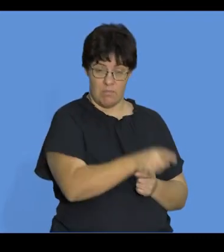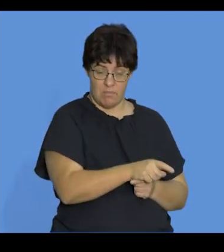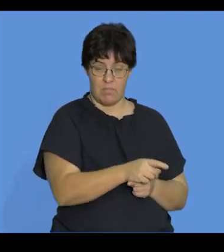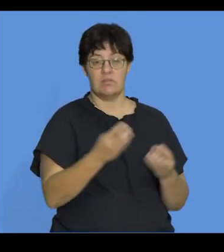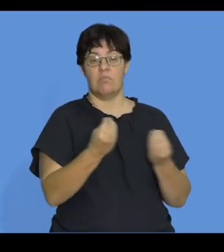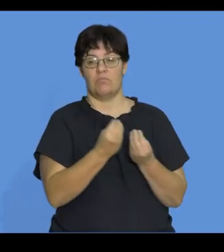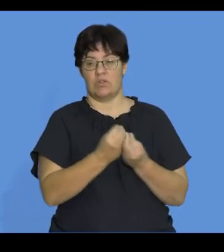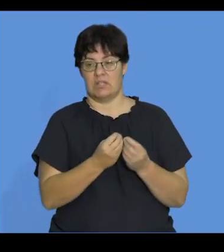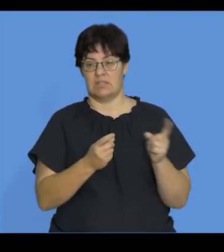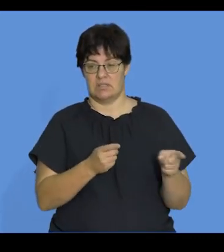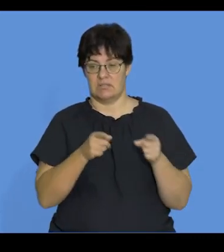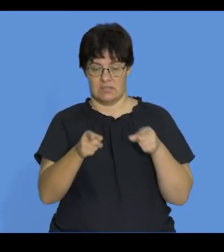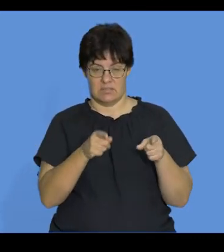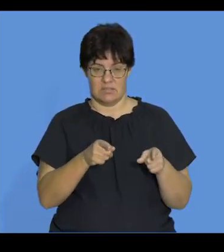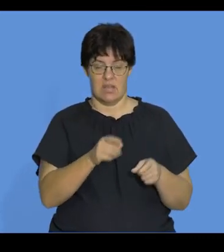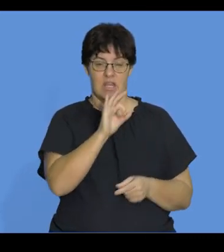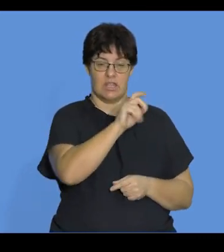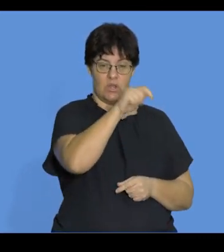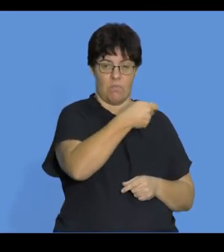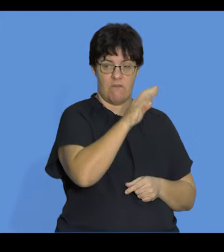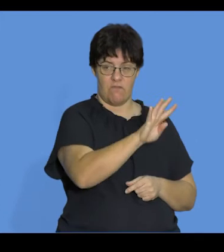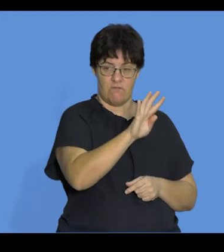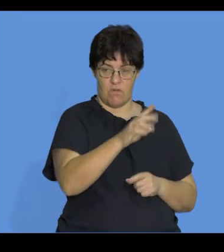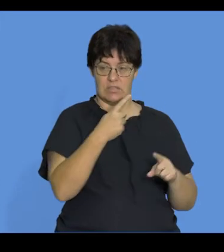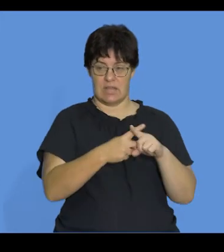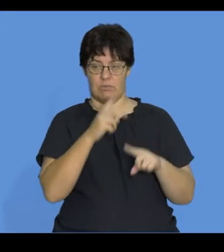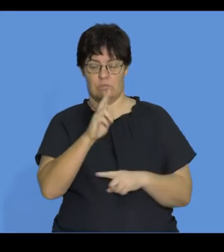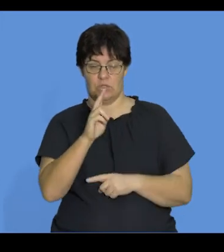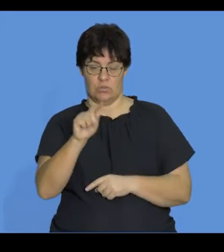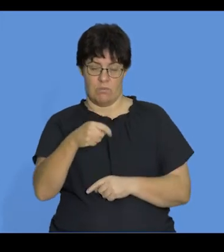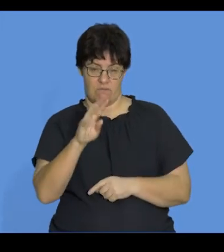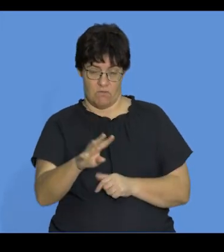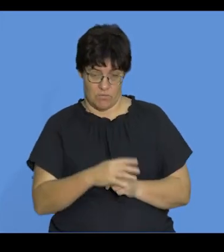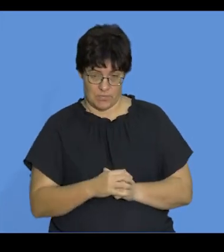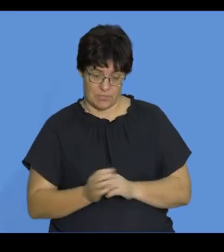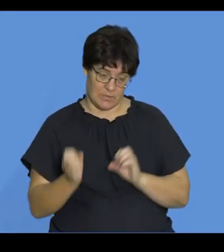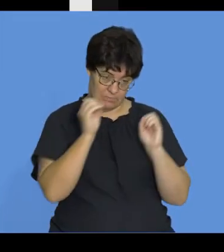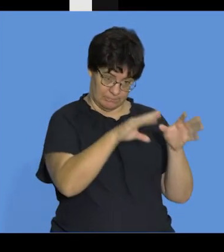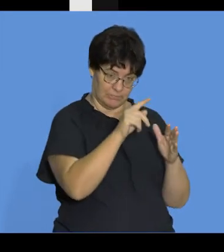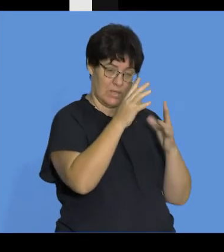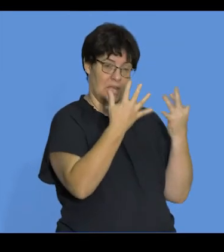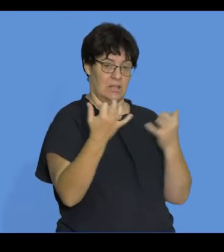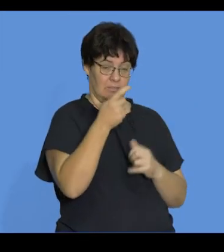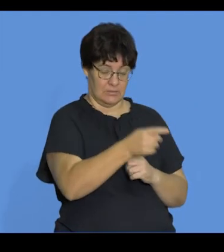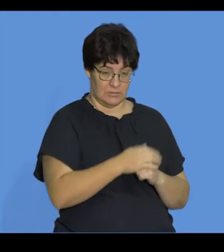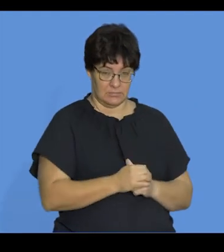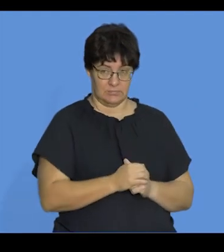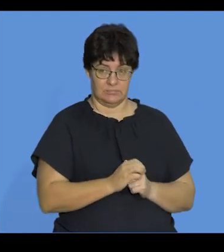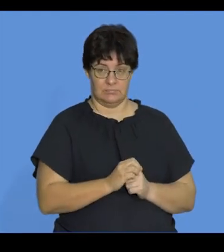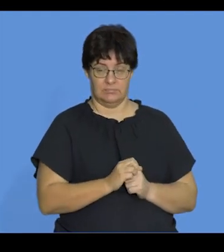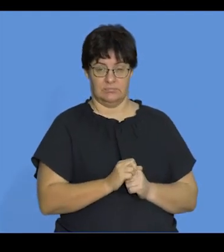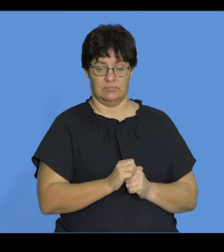the product of the moles of carbon dioxide and the molar gas volume. So for us to get that, we can